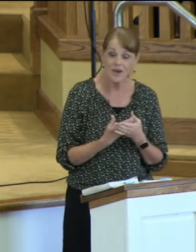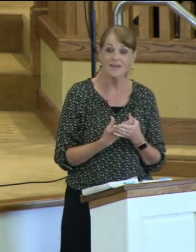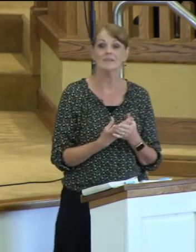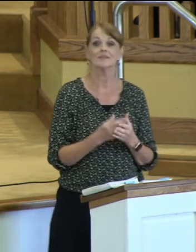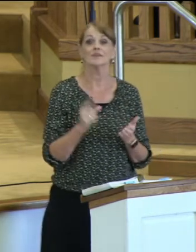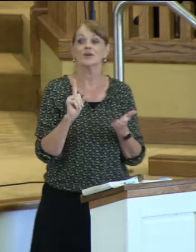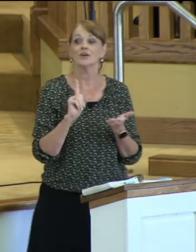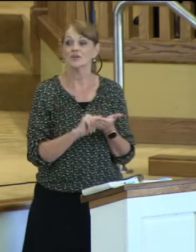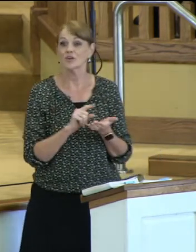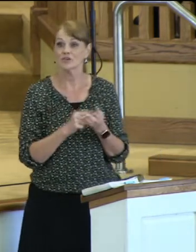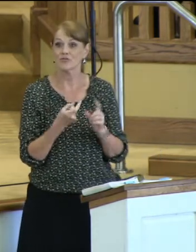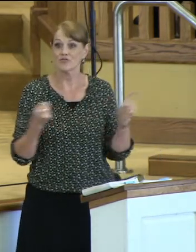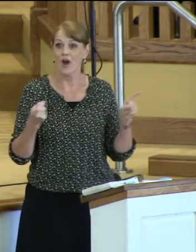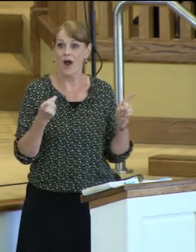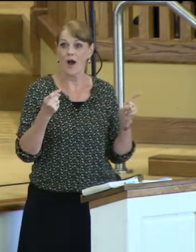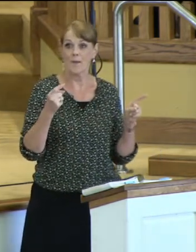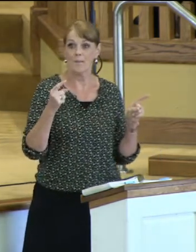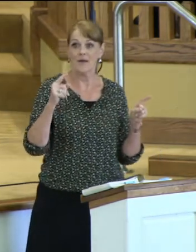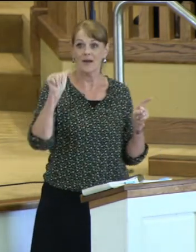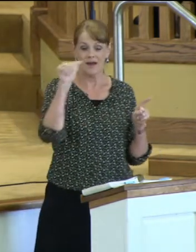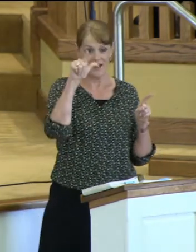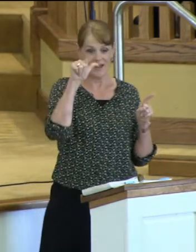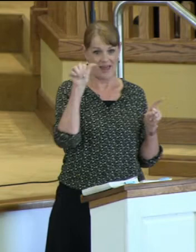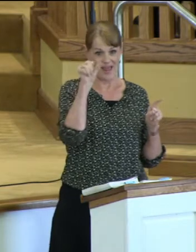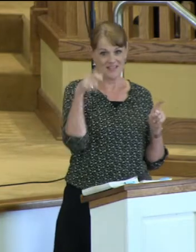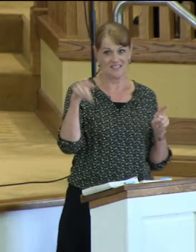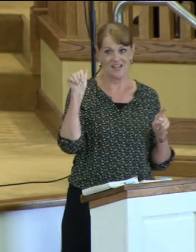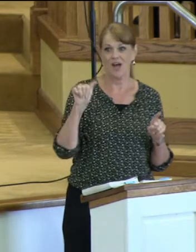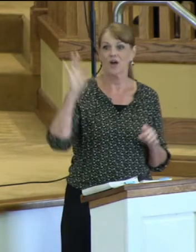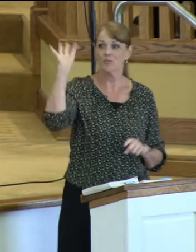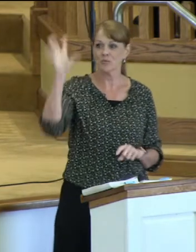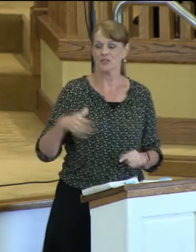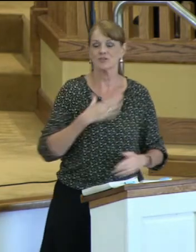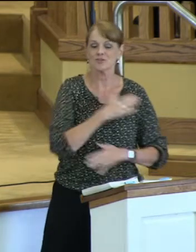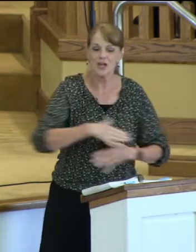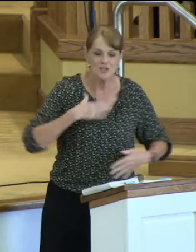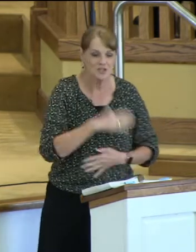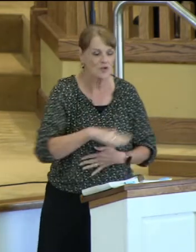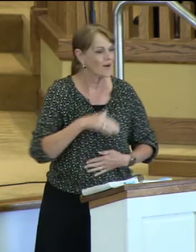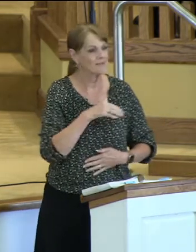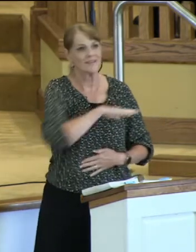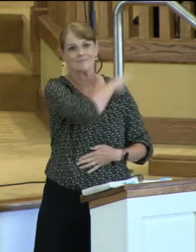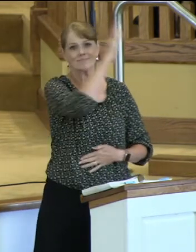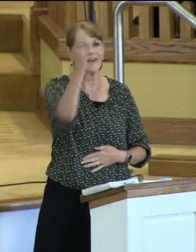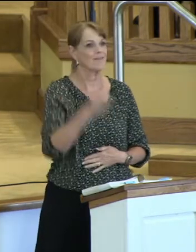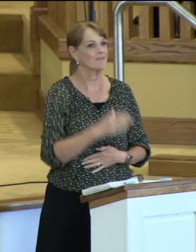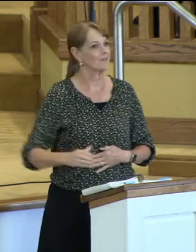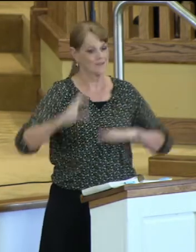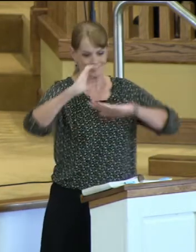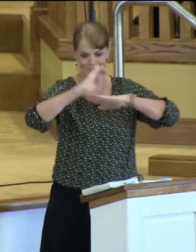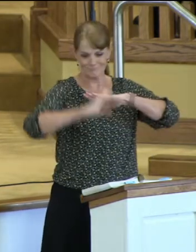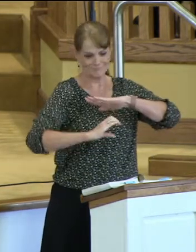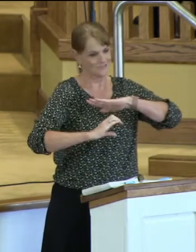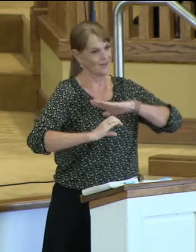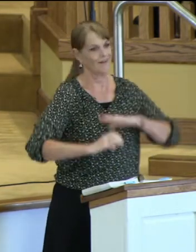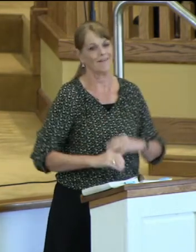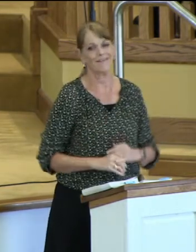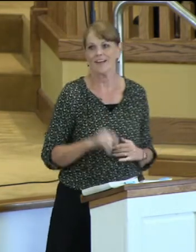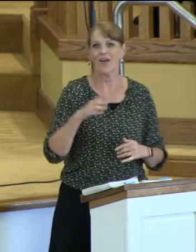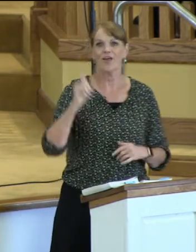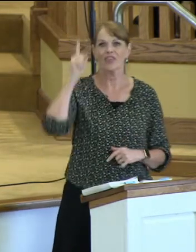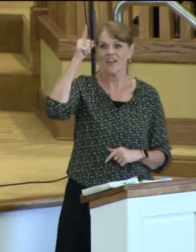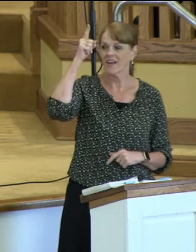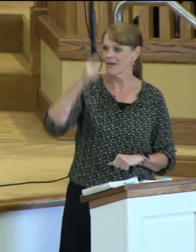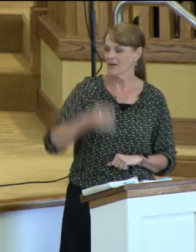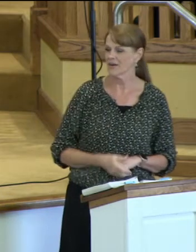he's enjoying the endless sun up there. I'm sure he'll be tired when he gets back, but he's enjoying that for sure. And I think right now in Alaska,